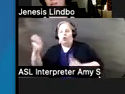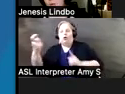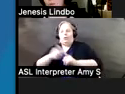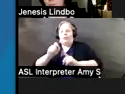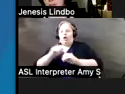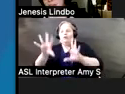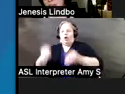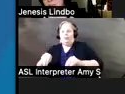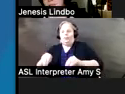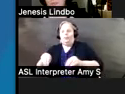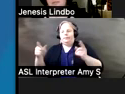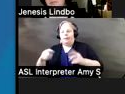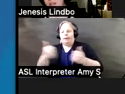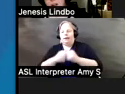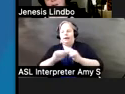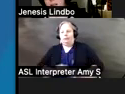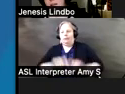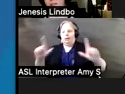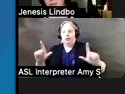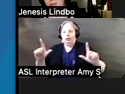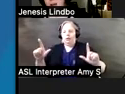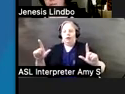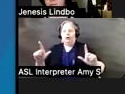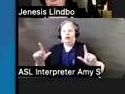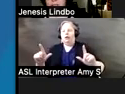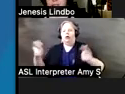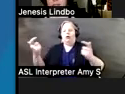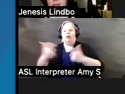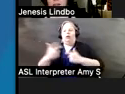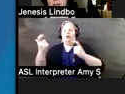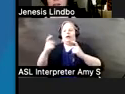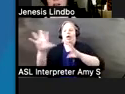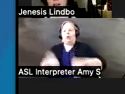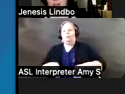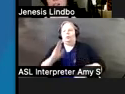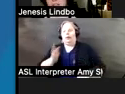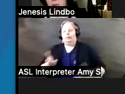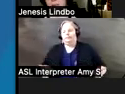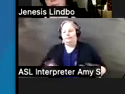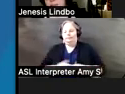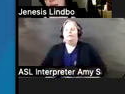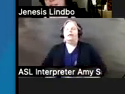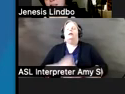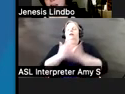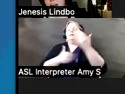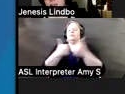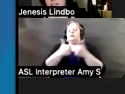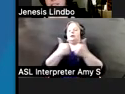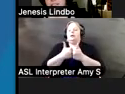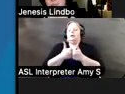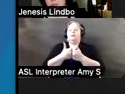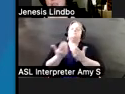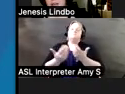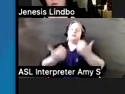And when you open up the games, it automatically turns off. There are some games that have